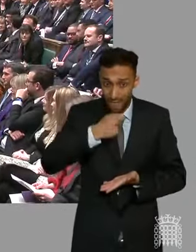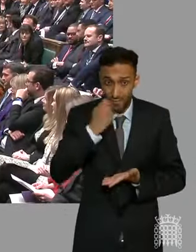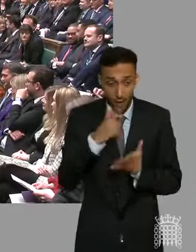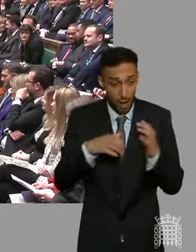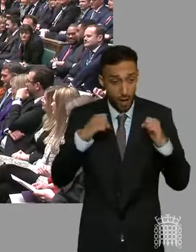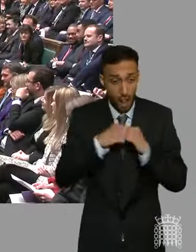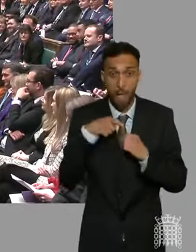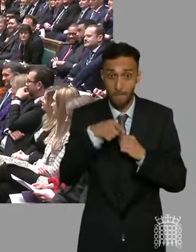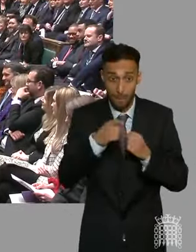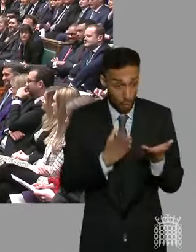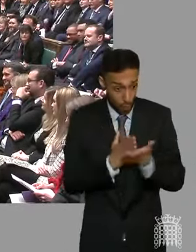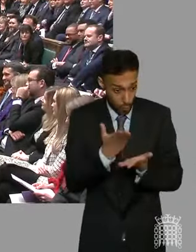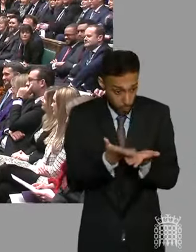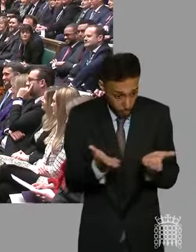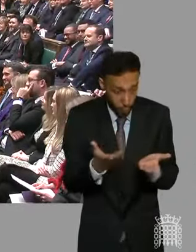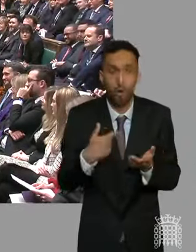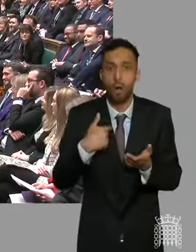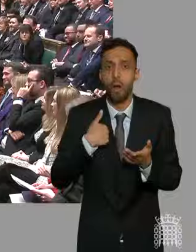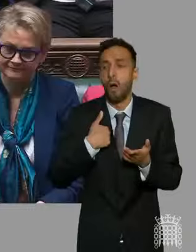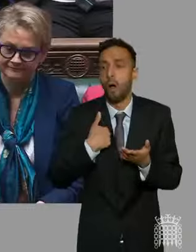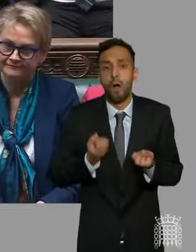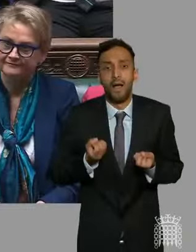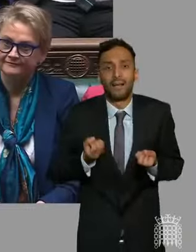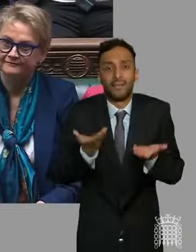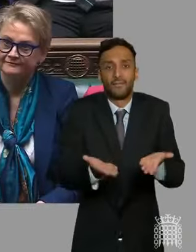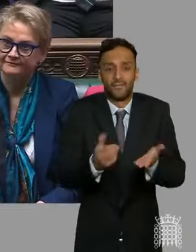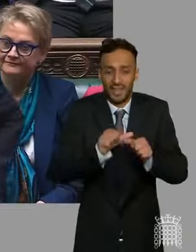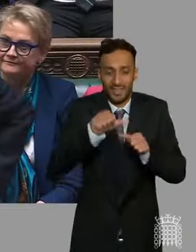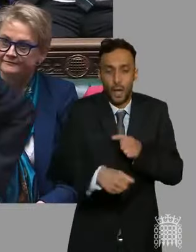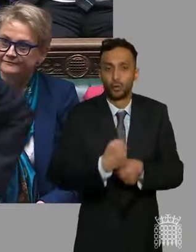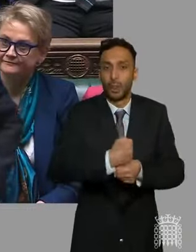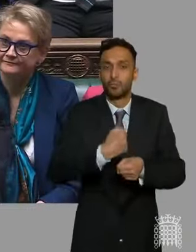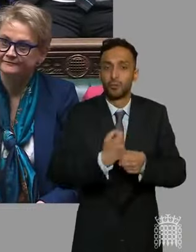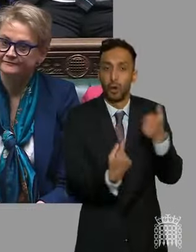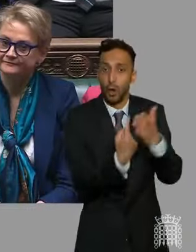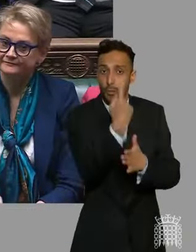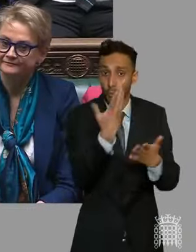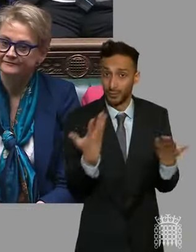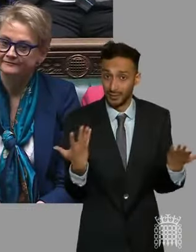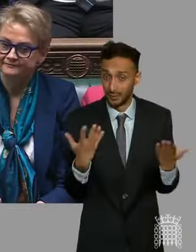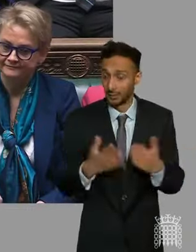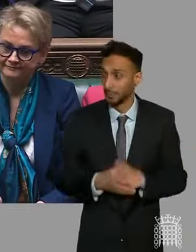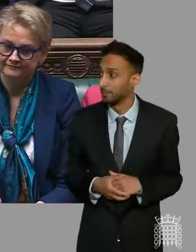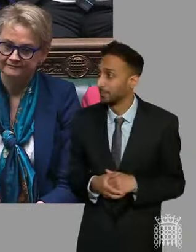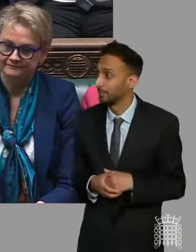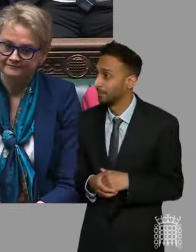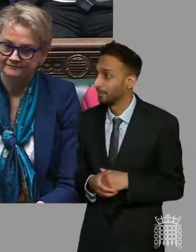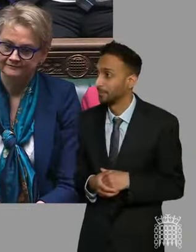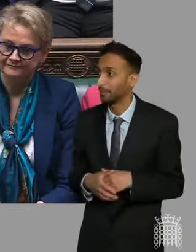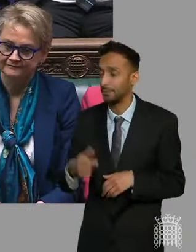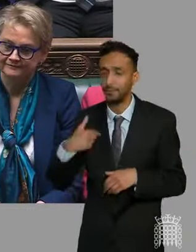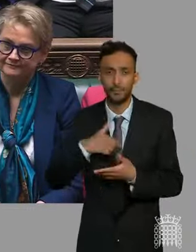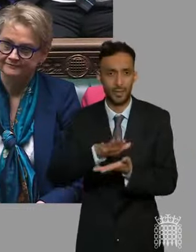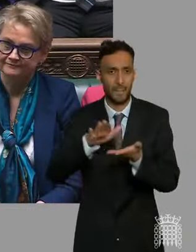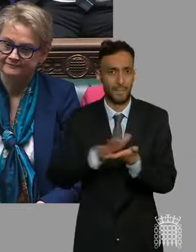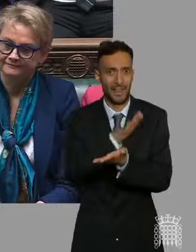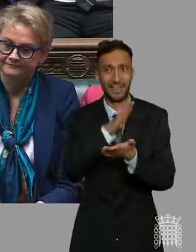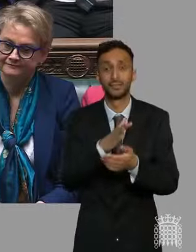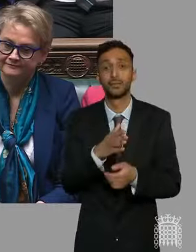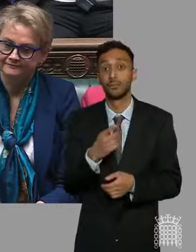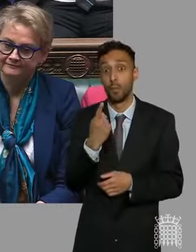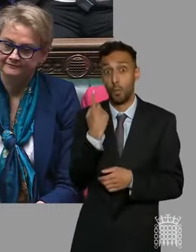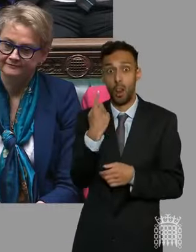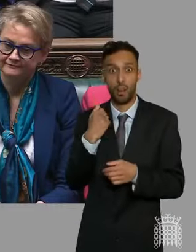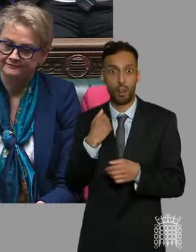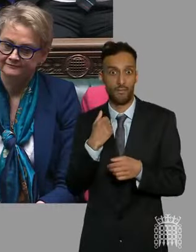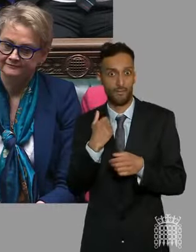Well, I agree with my honourable friend. We're pleased that 2 of the early adopter schools will be in his constituency. And, Mr. Speaker, we're ensuring that